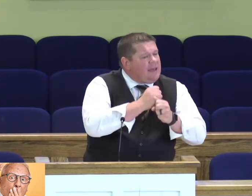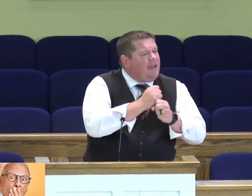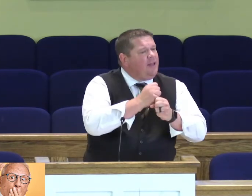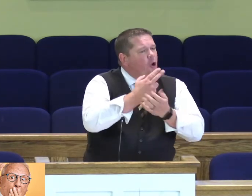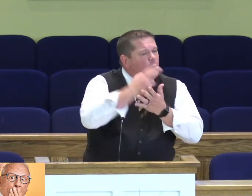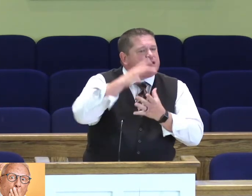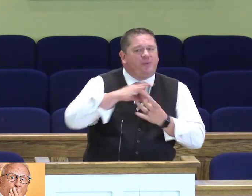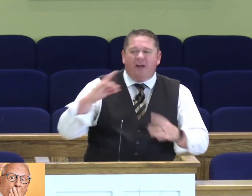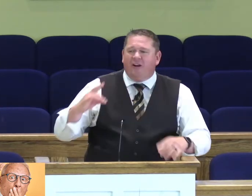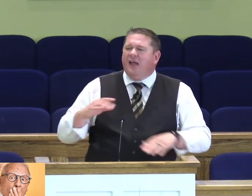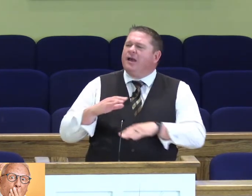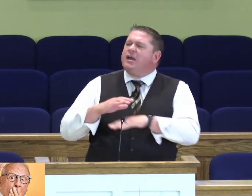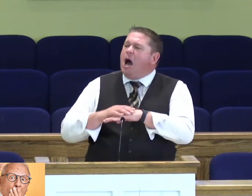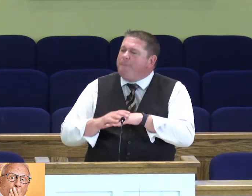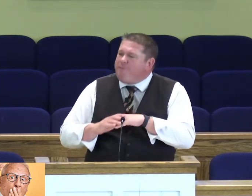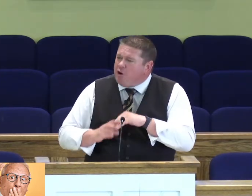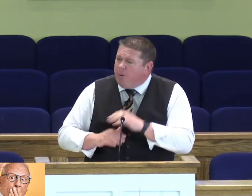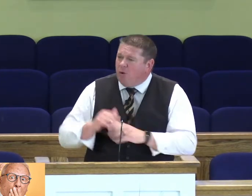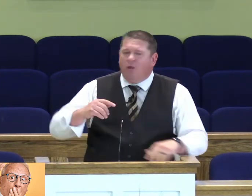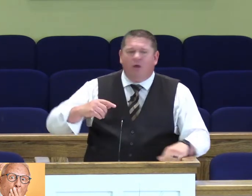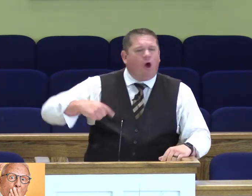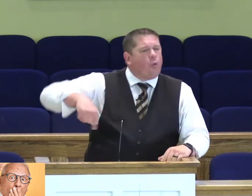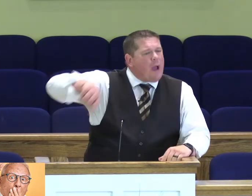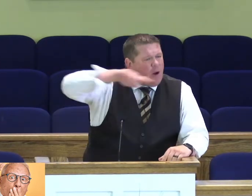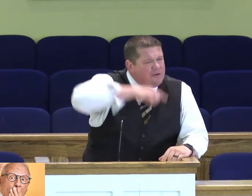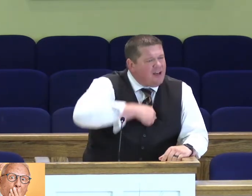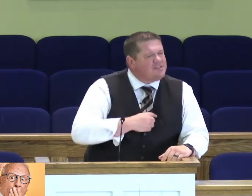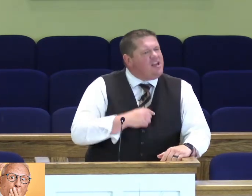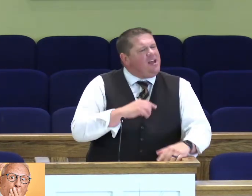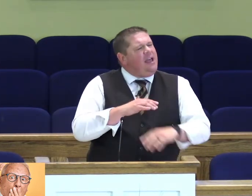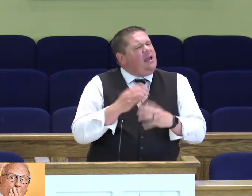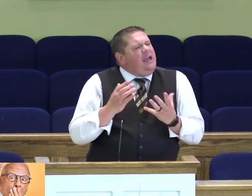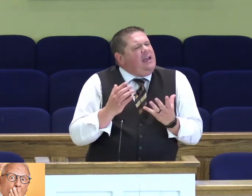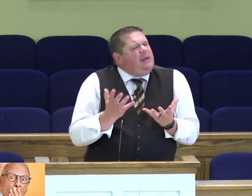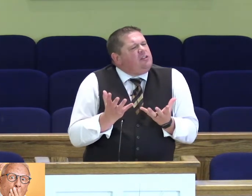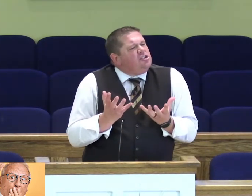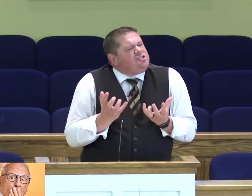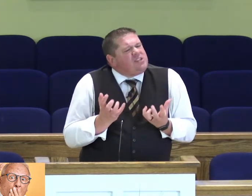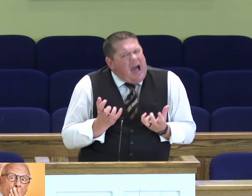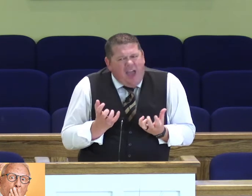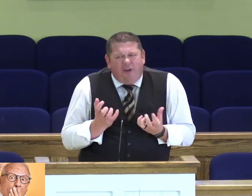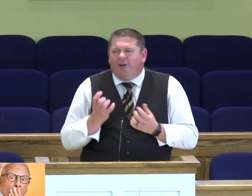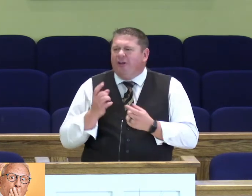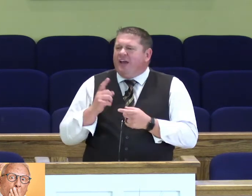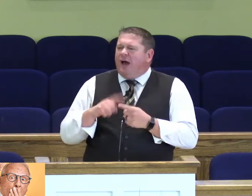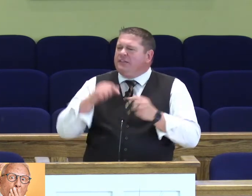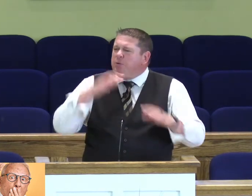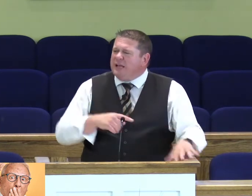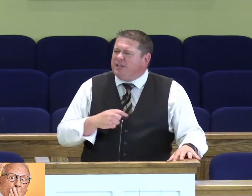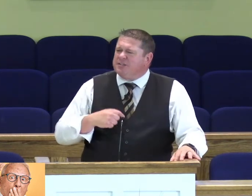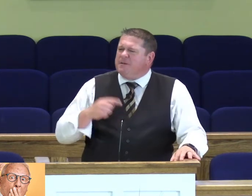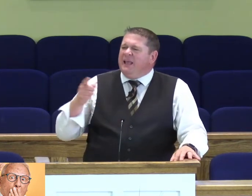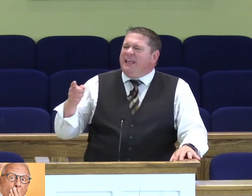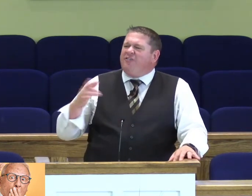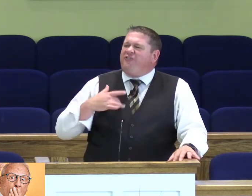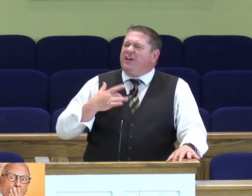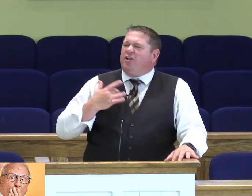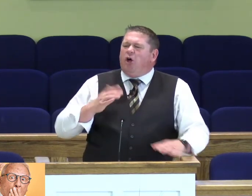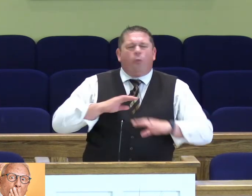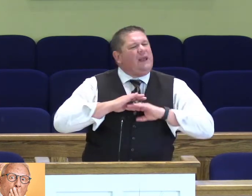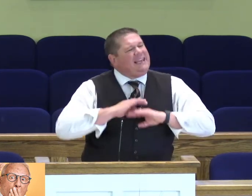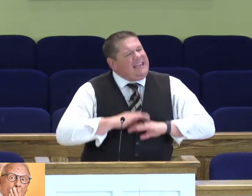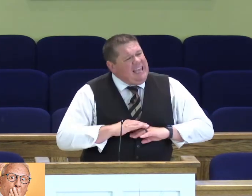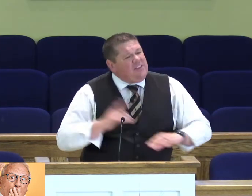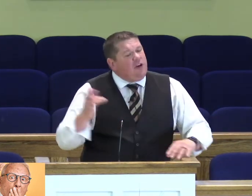things will make the Holy Spirit comfortable around us. He'll desire to bless us. He'll